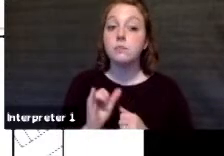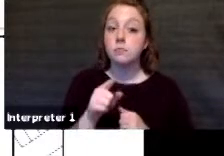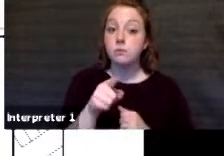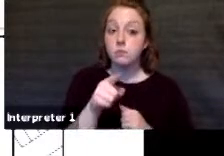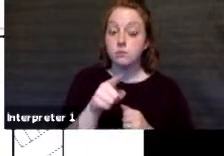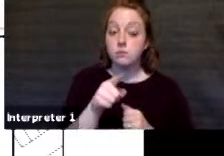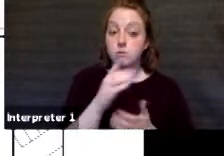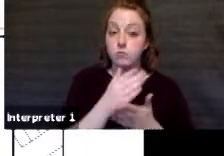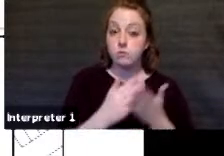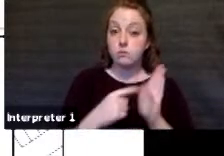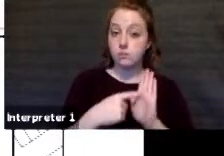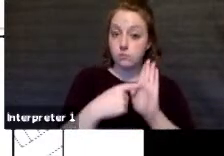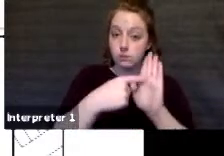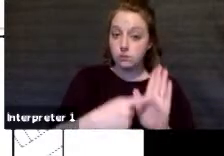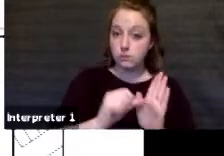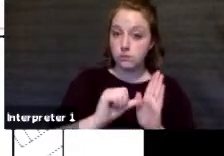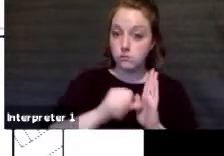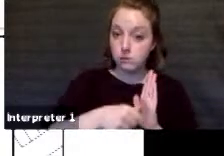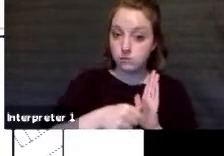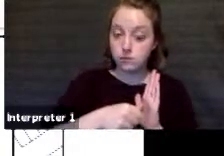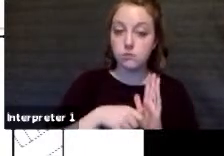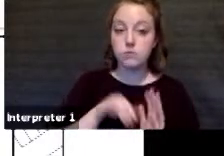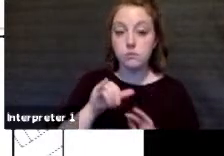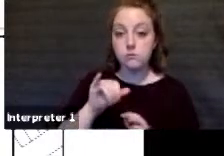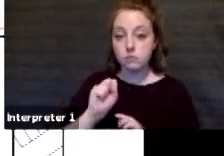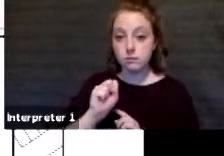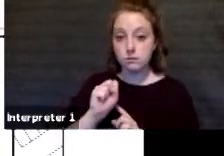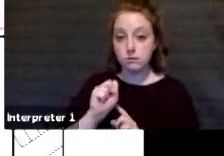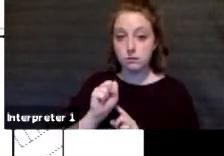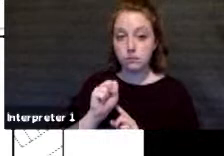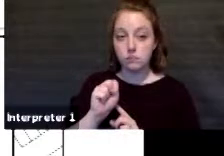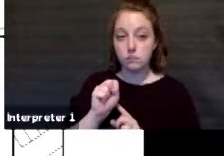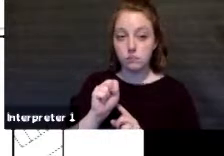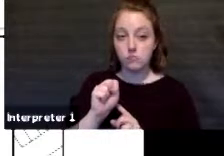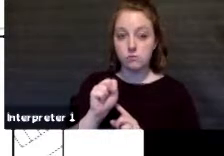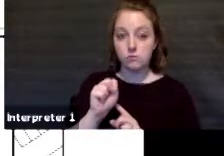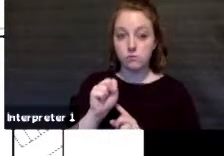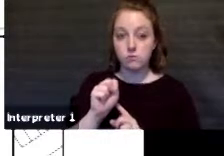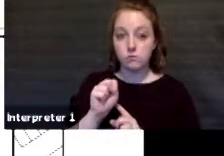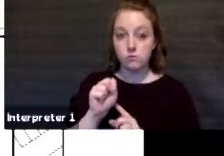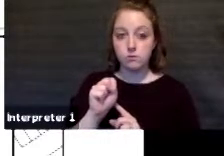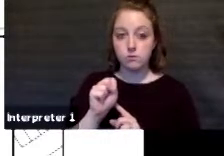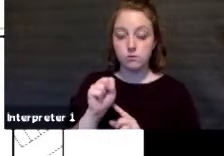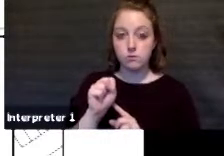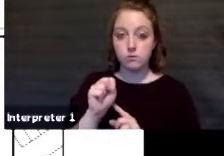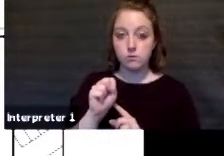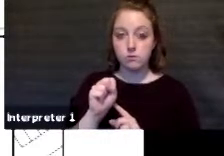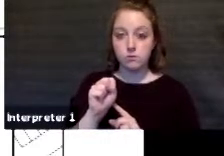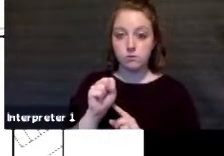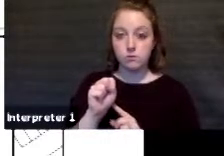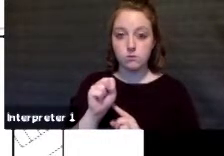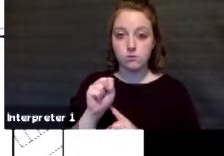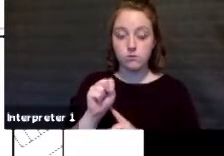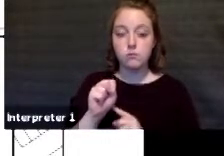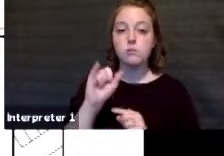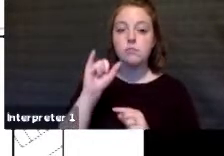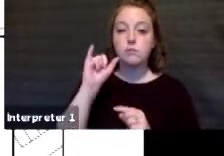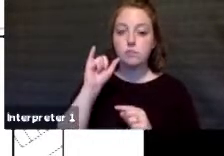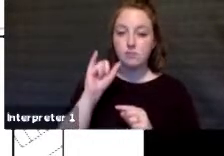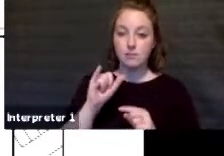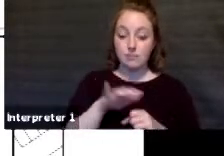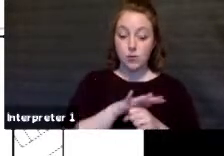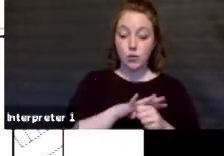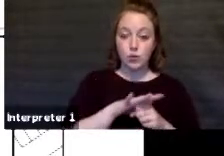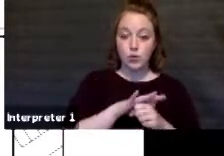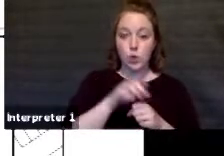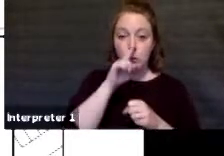highlights the way Indian Spring is at a far corner of the Indian Spring attendance zone. And